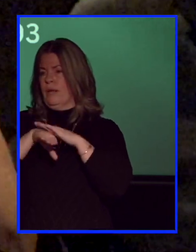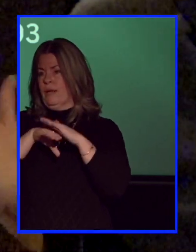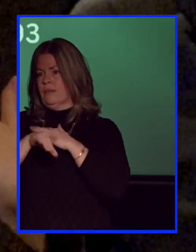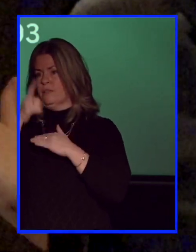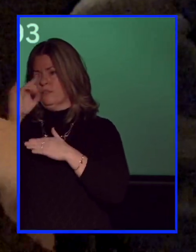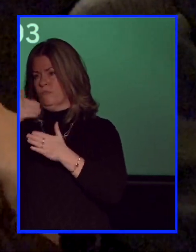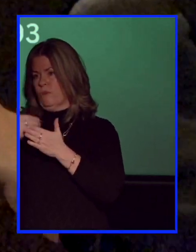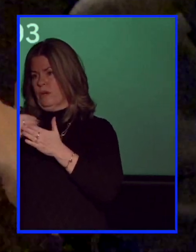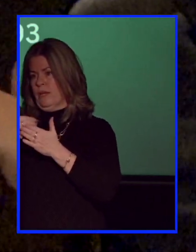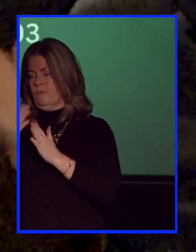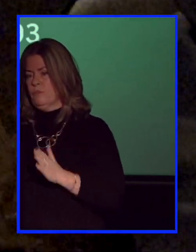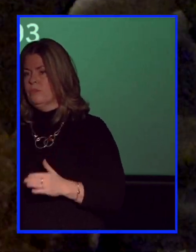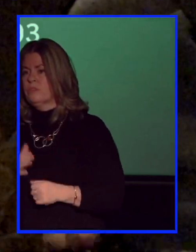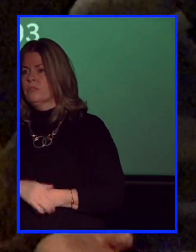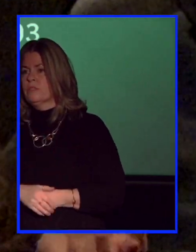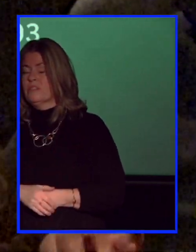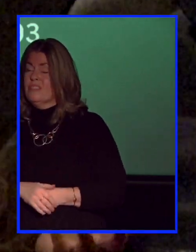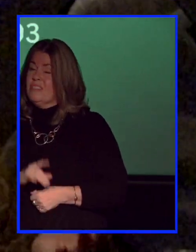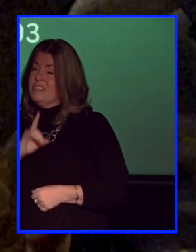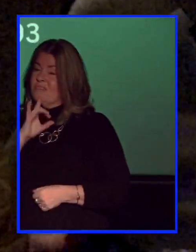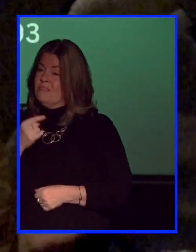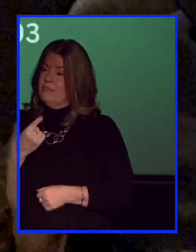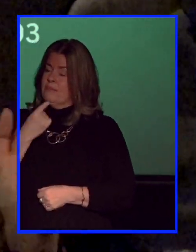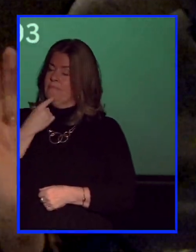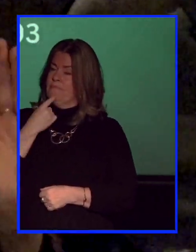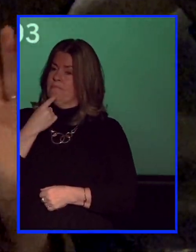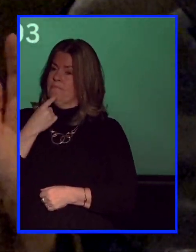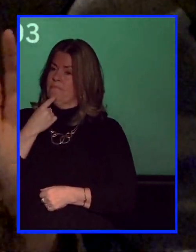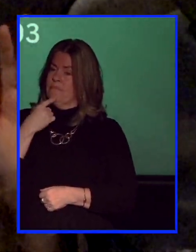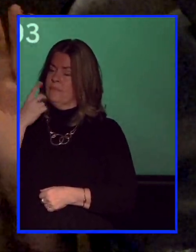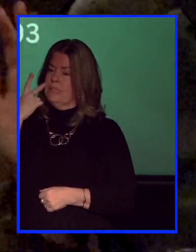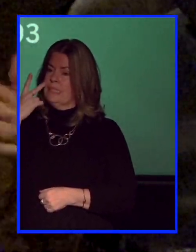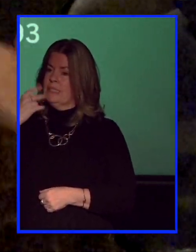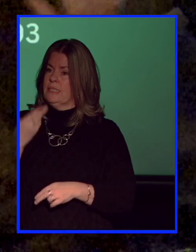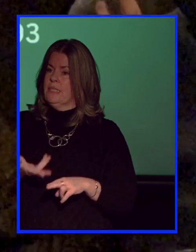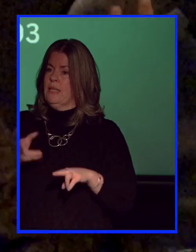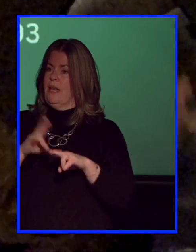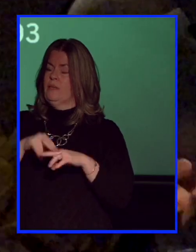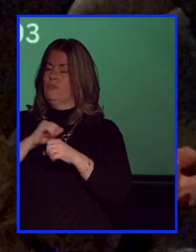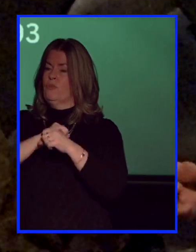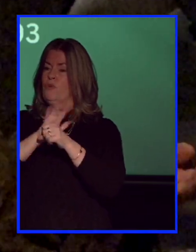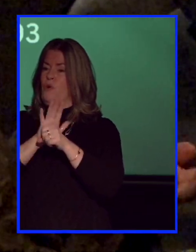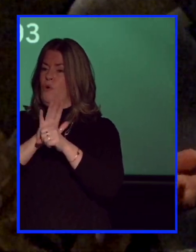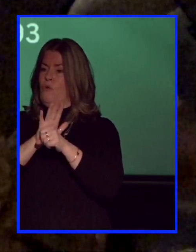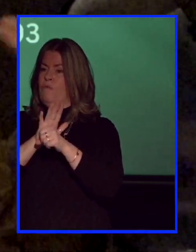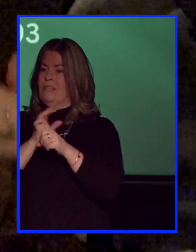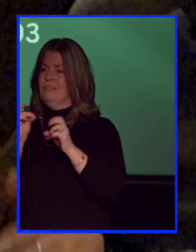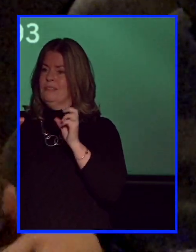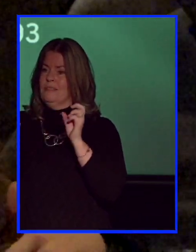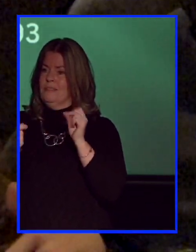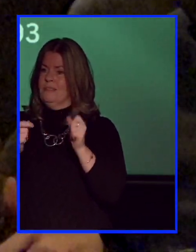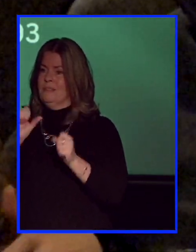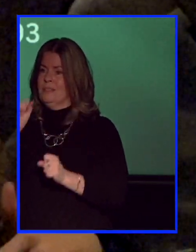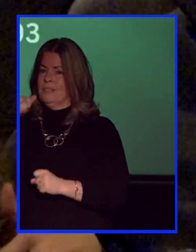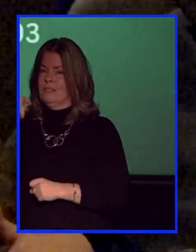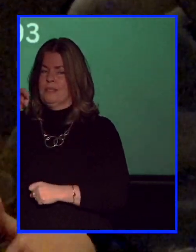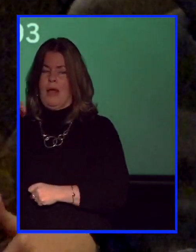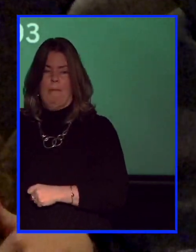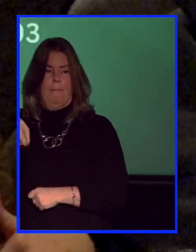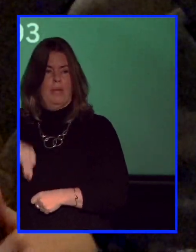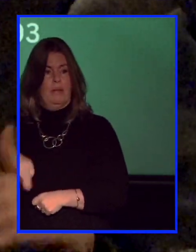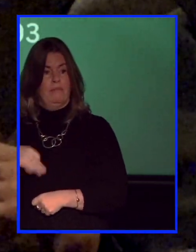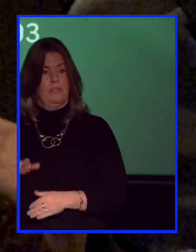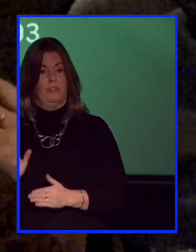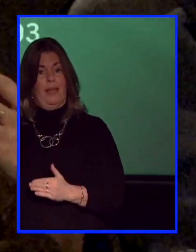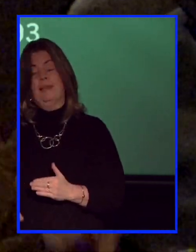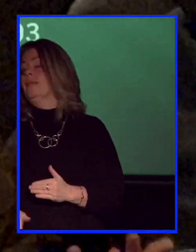And I am really disappointed to see that the extra COVID-related SNAP benefits are going to be ending.